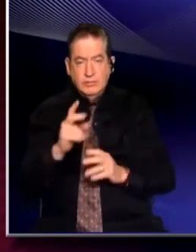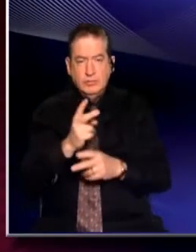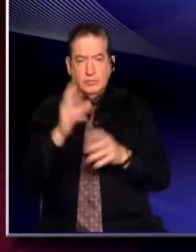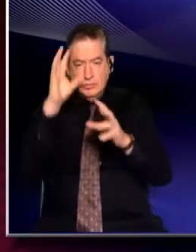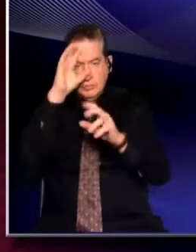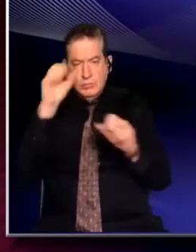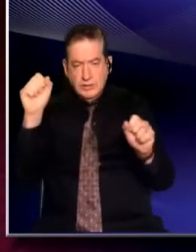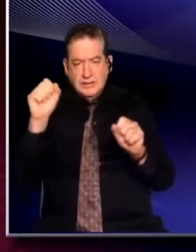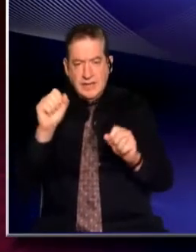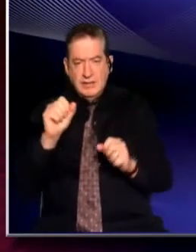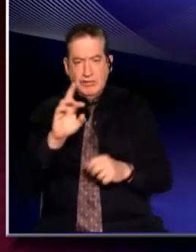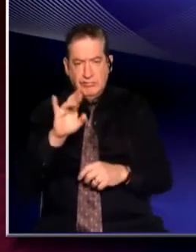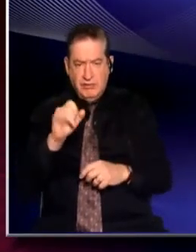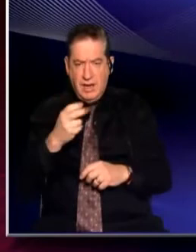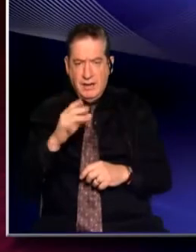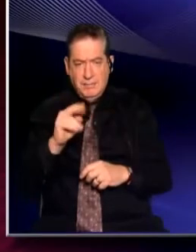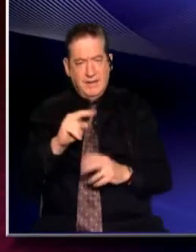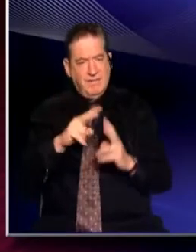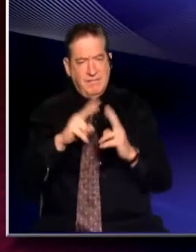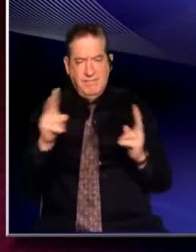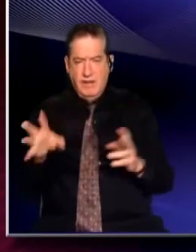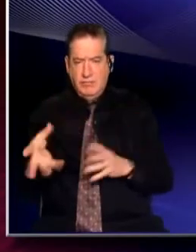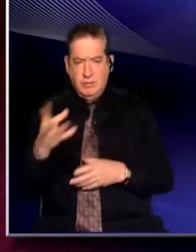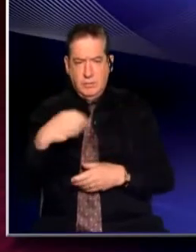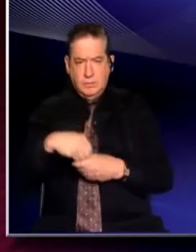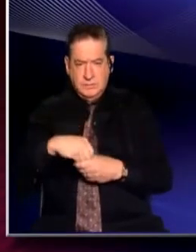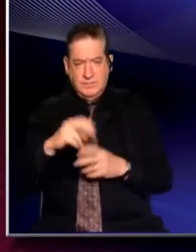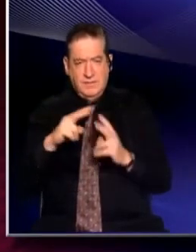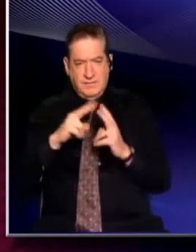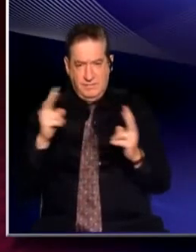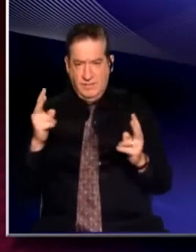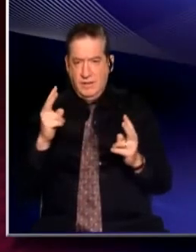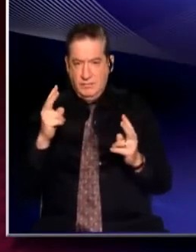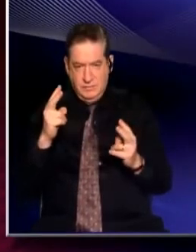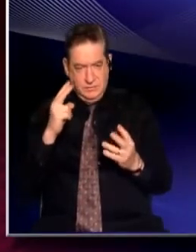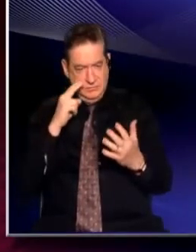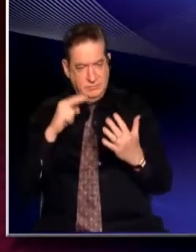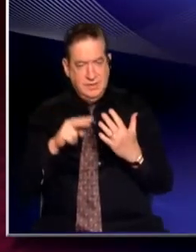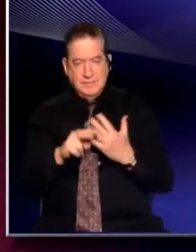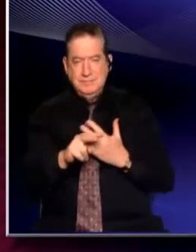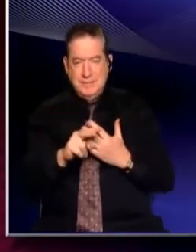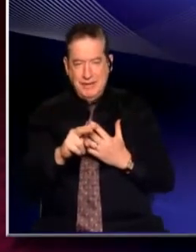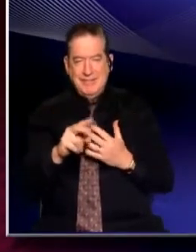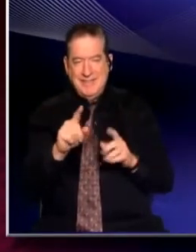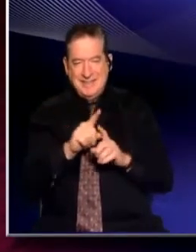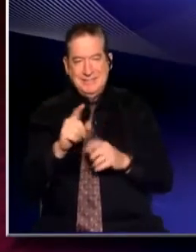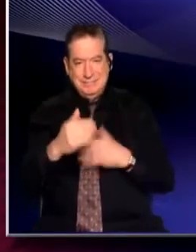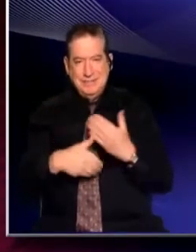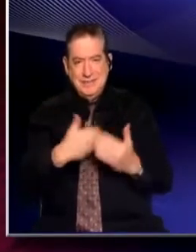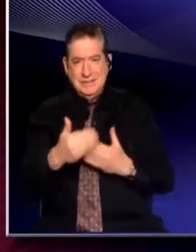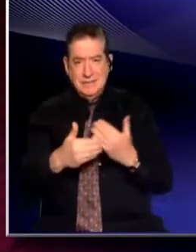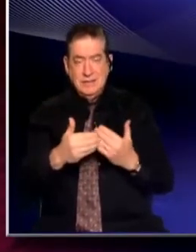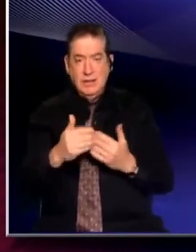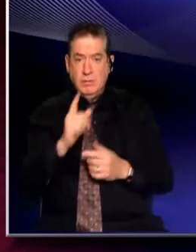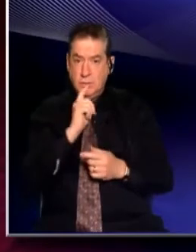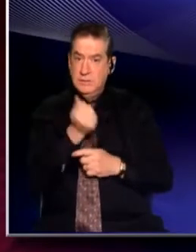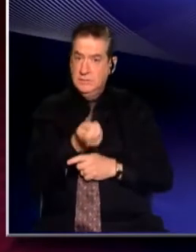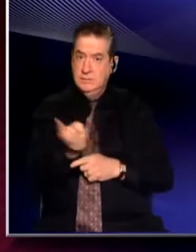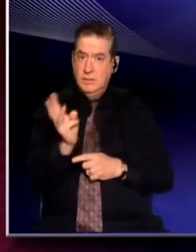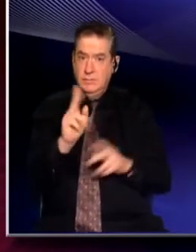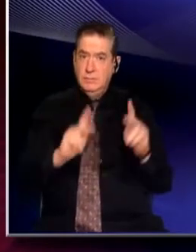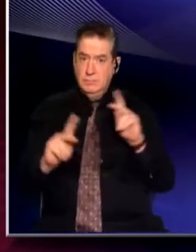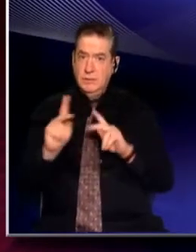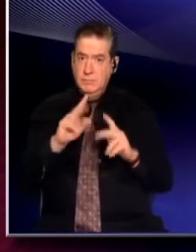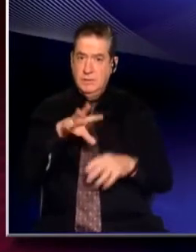very inclusive, was very transparent as a process. There were several people